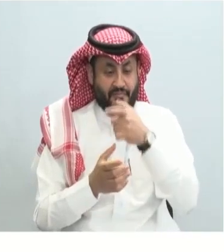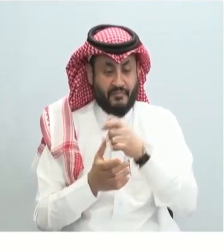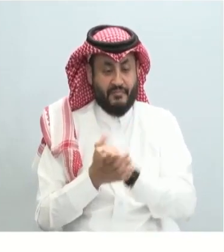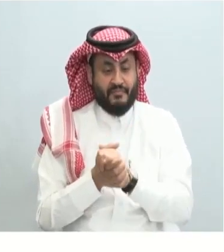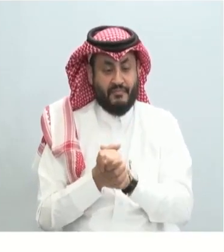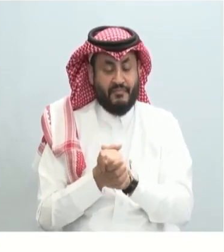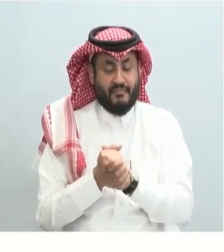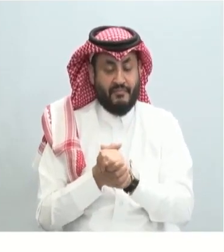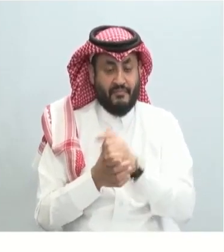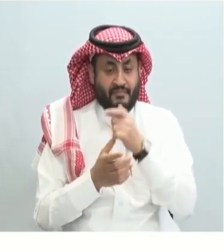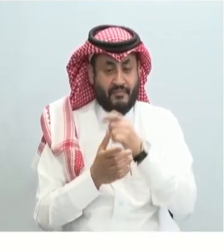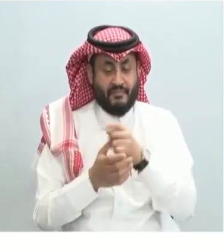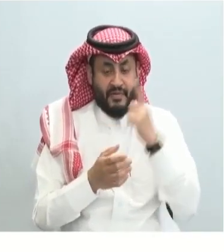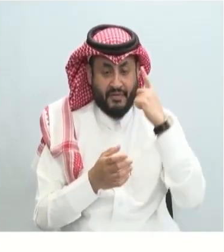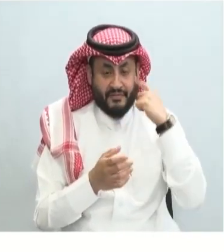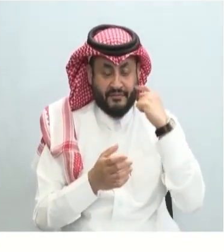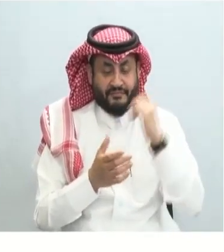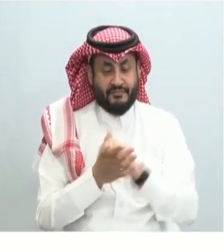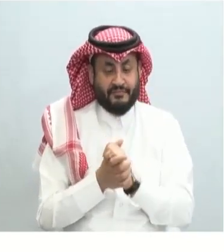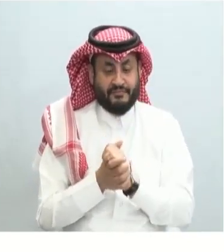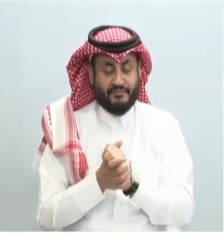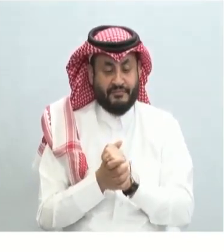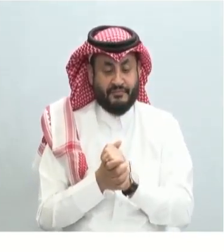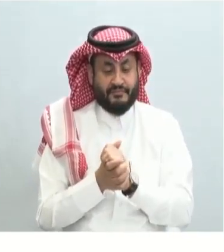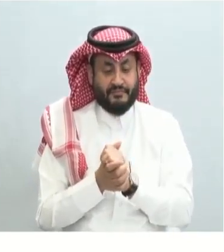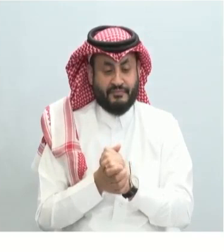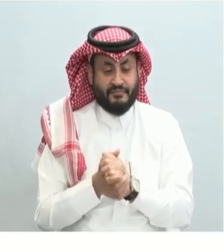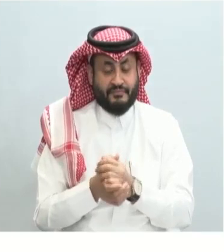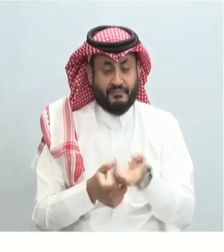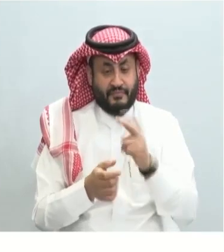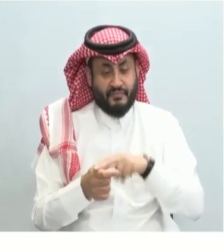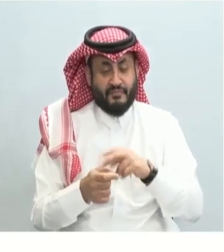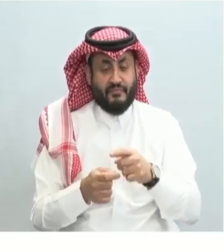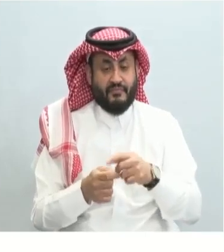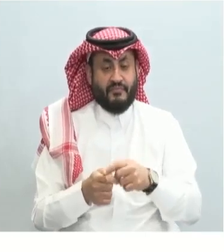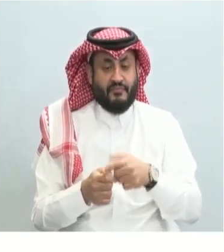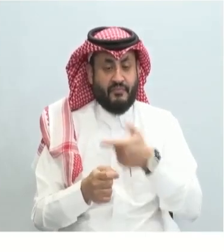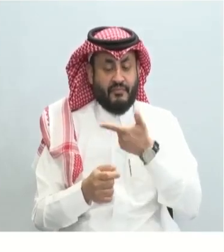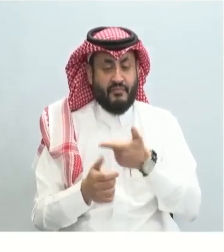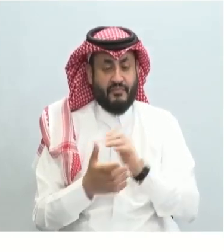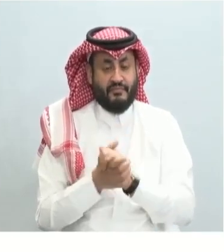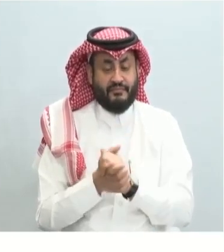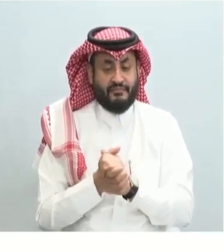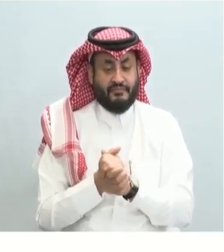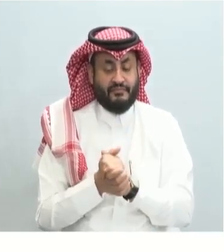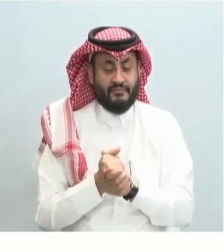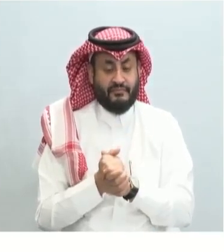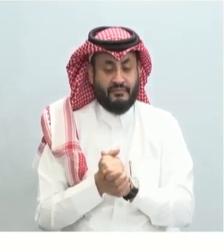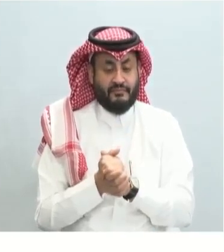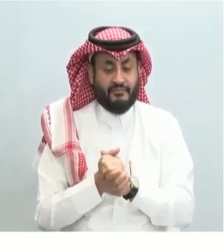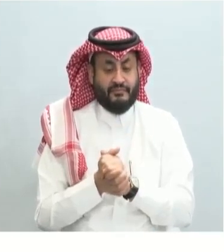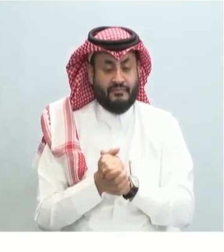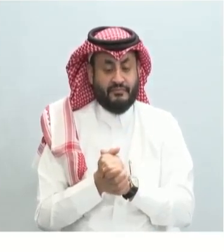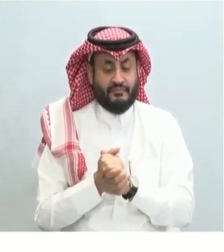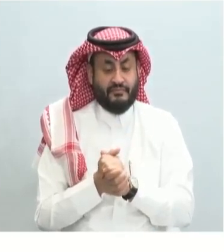Thursday, Friday, Saturday, Sunday comes again. So here